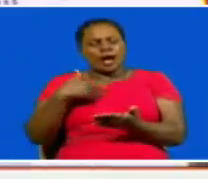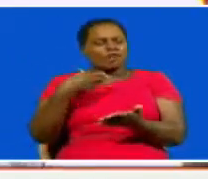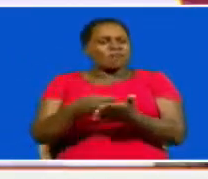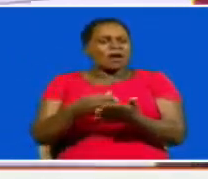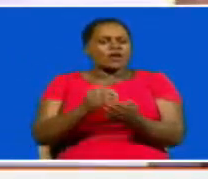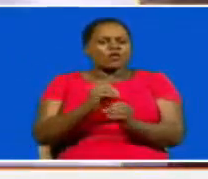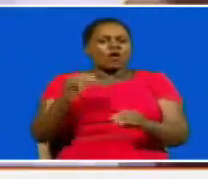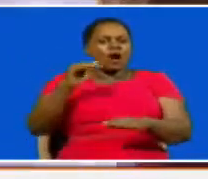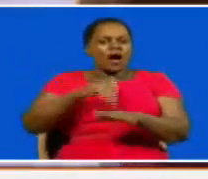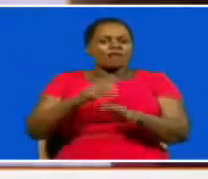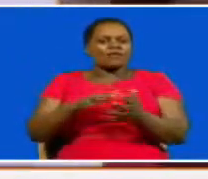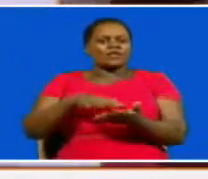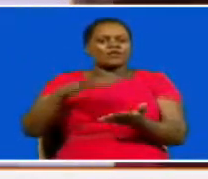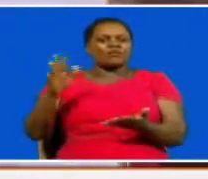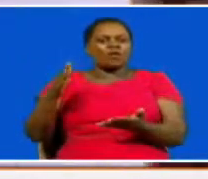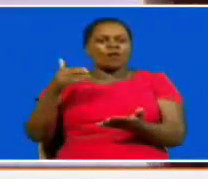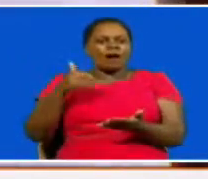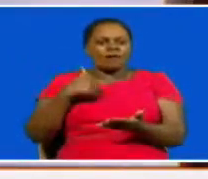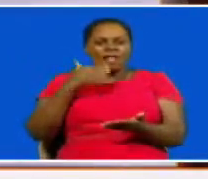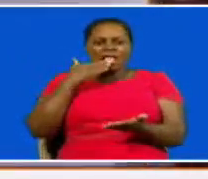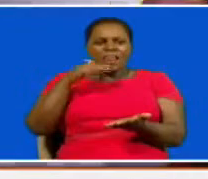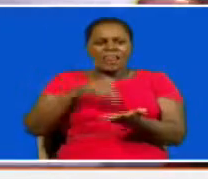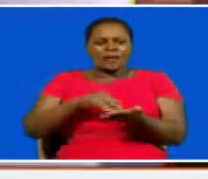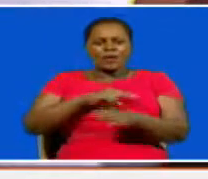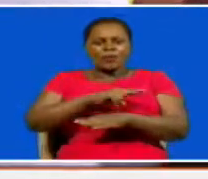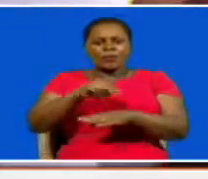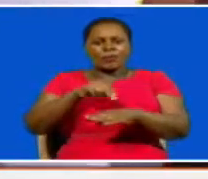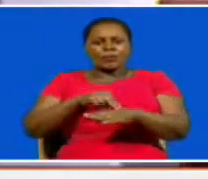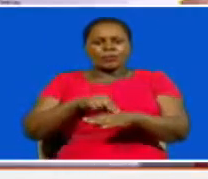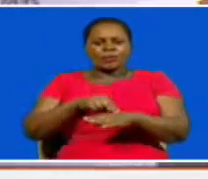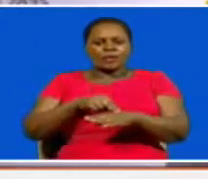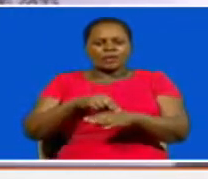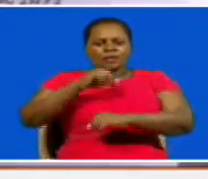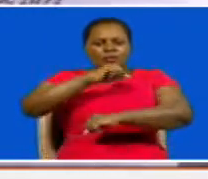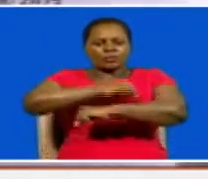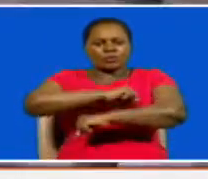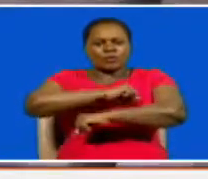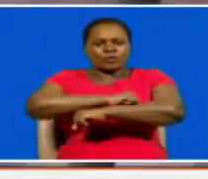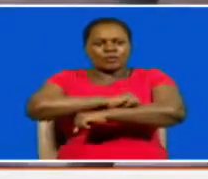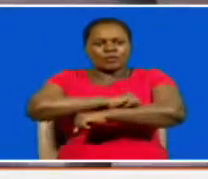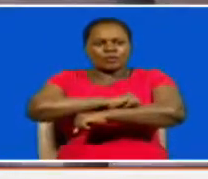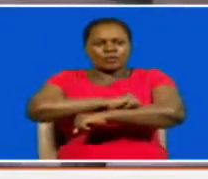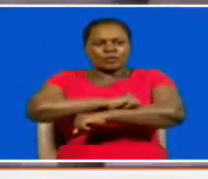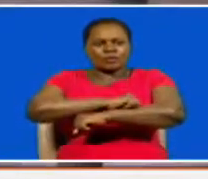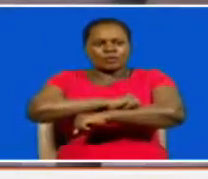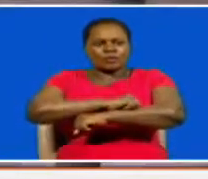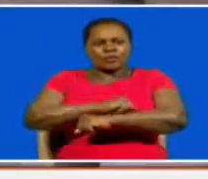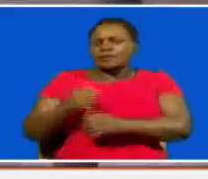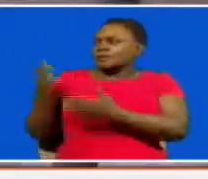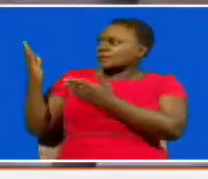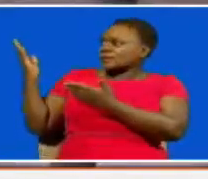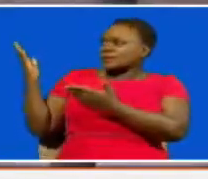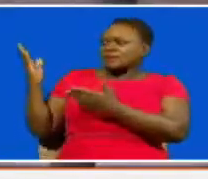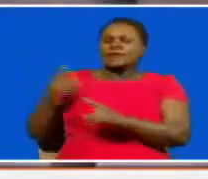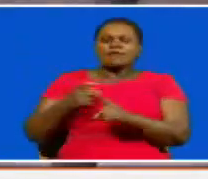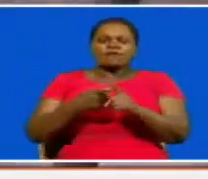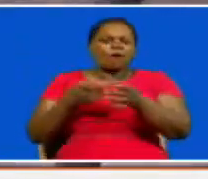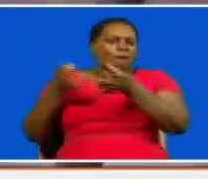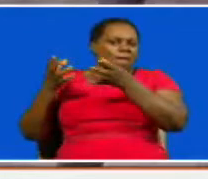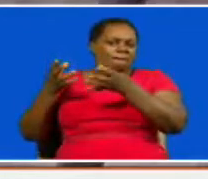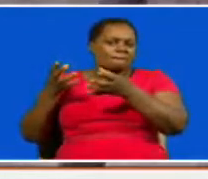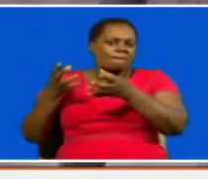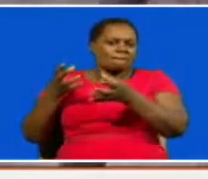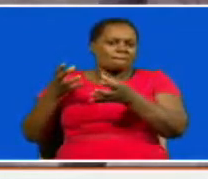most affected being those with calling letters from national and extra-county schools. Kadzo Karisa Wanje from